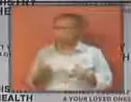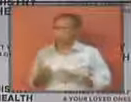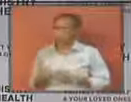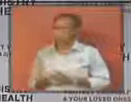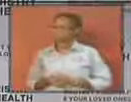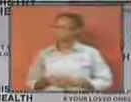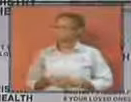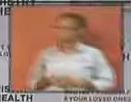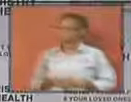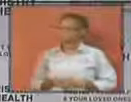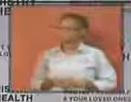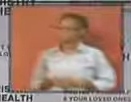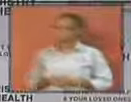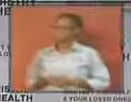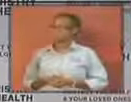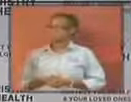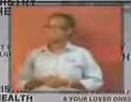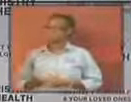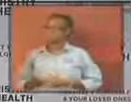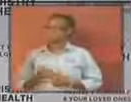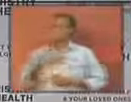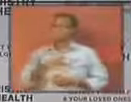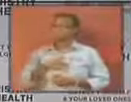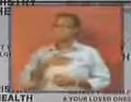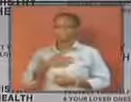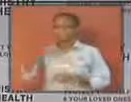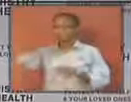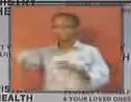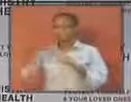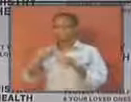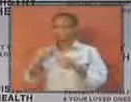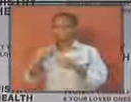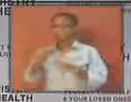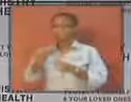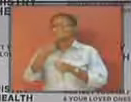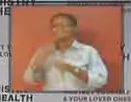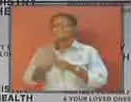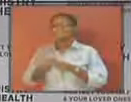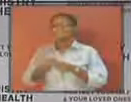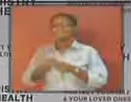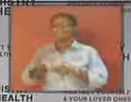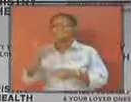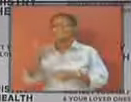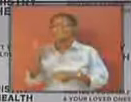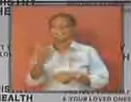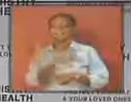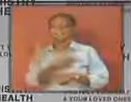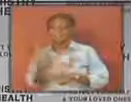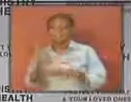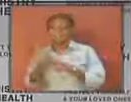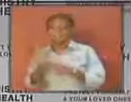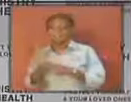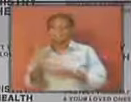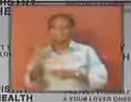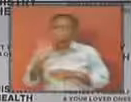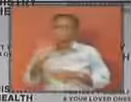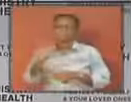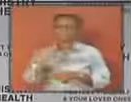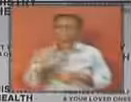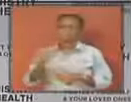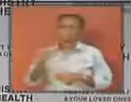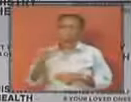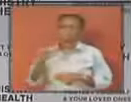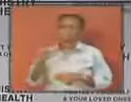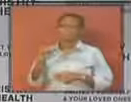are reminded, please state your name and the name of the media house that you represent before posing no more than 2